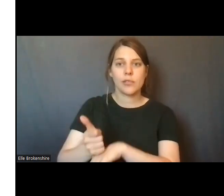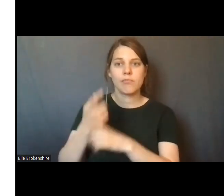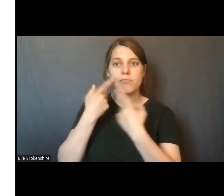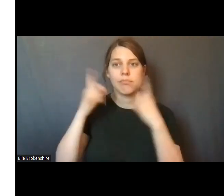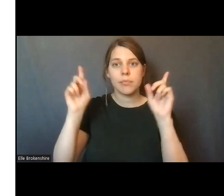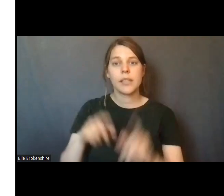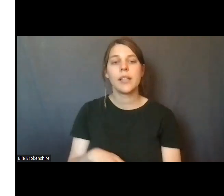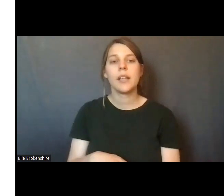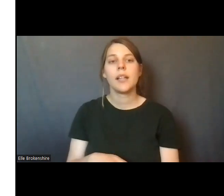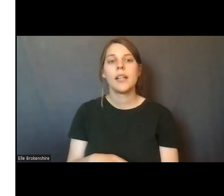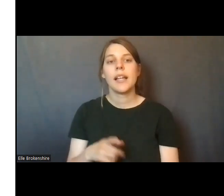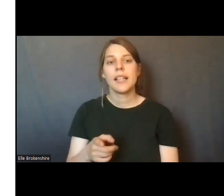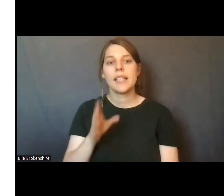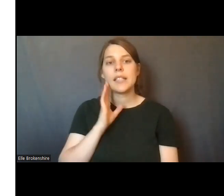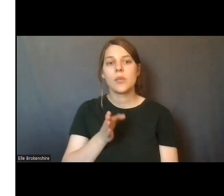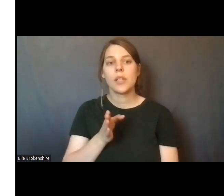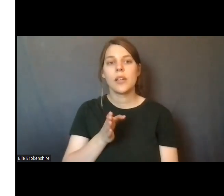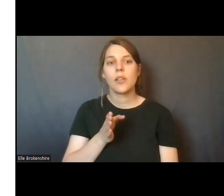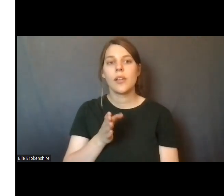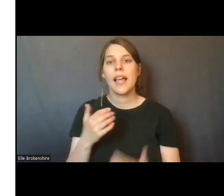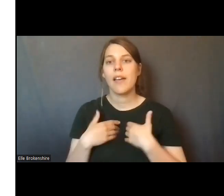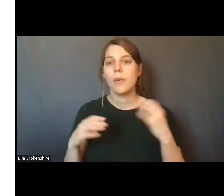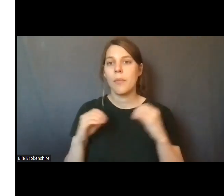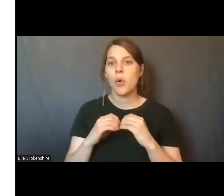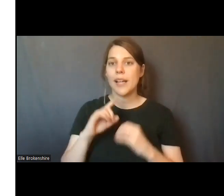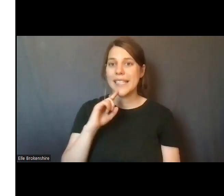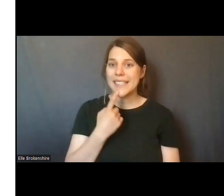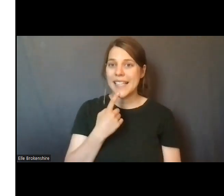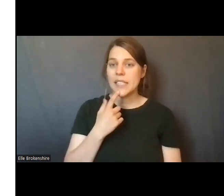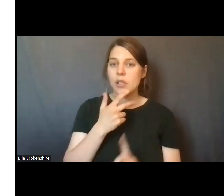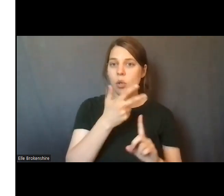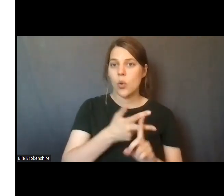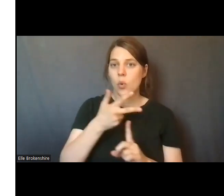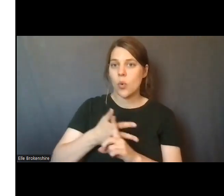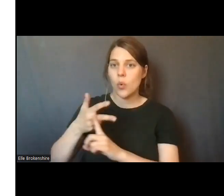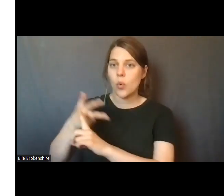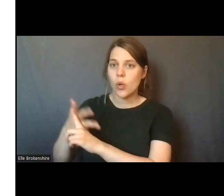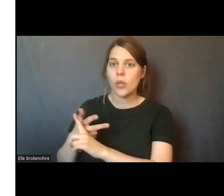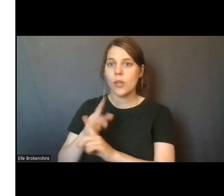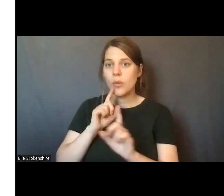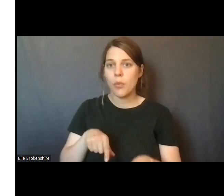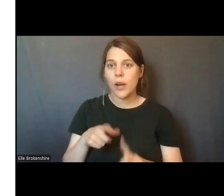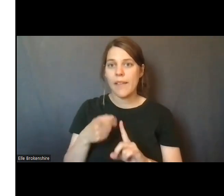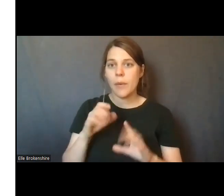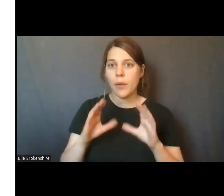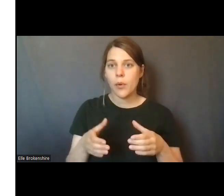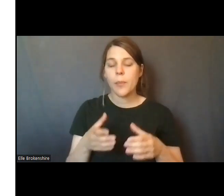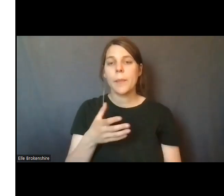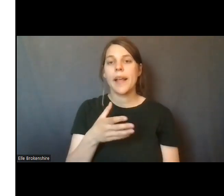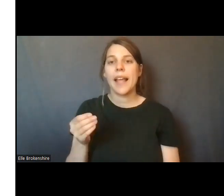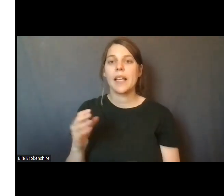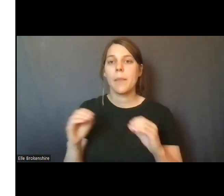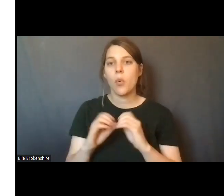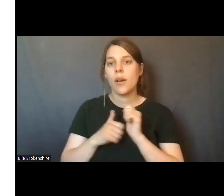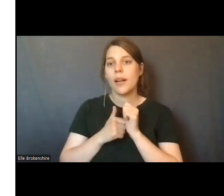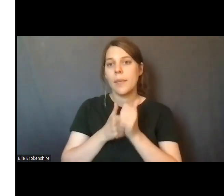with more intense quarterly reporting from the groups and more